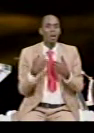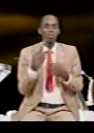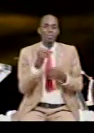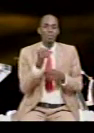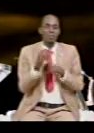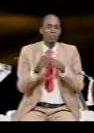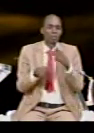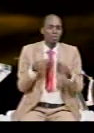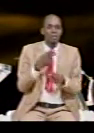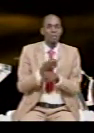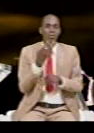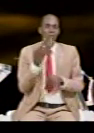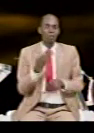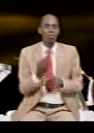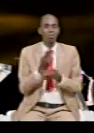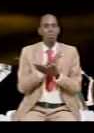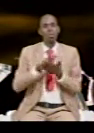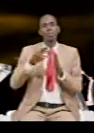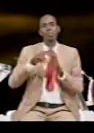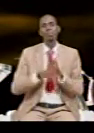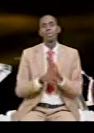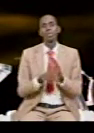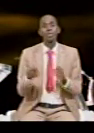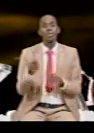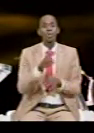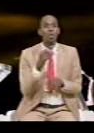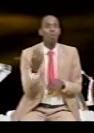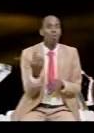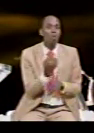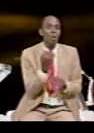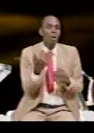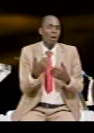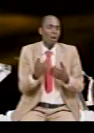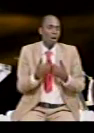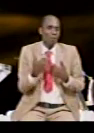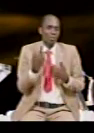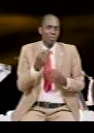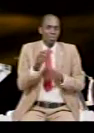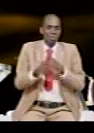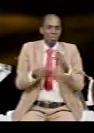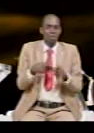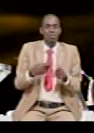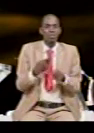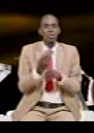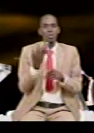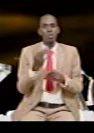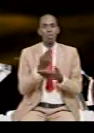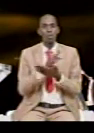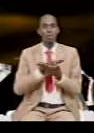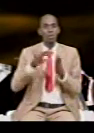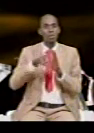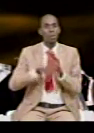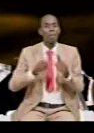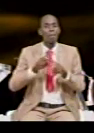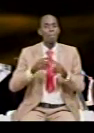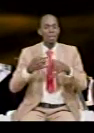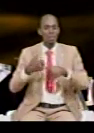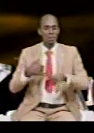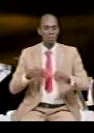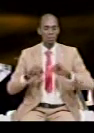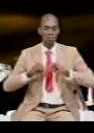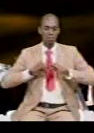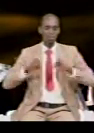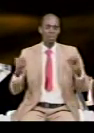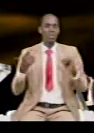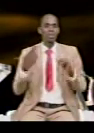those erroneous teachings, they only have a form of godliness, but they deny the power of God in